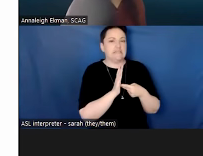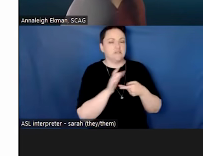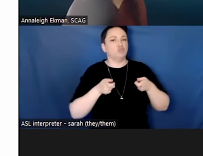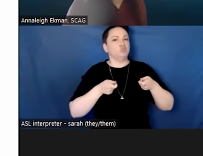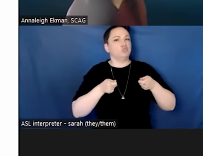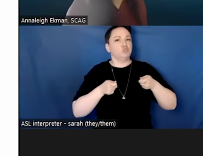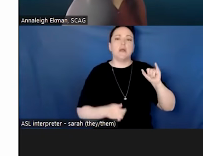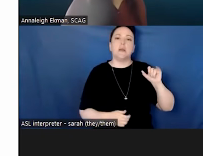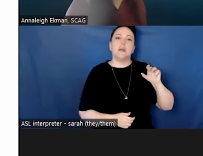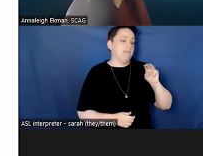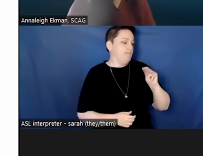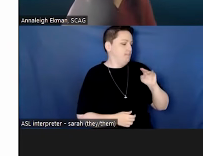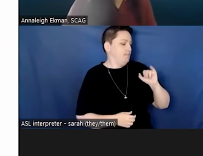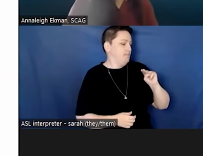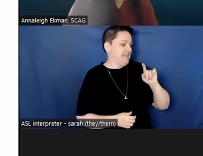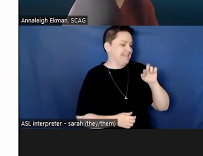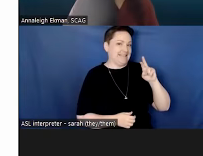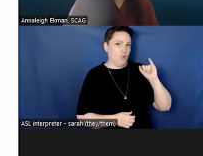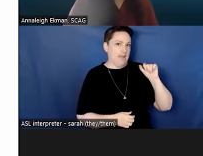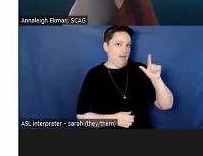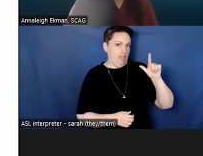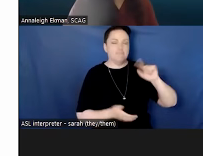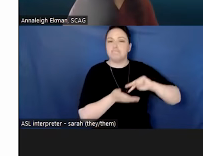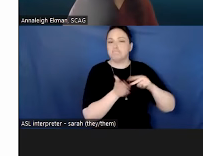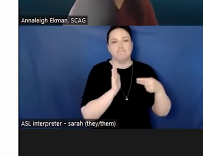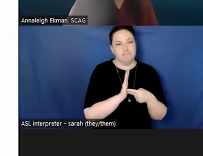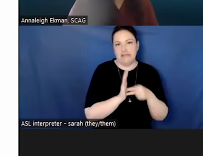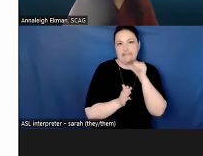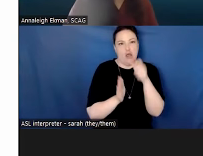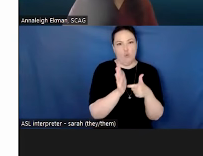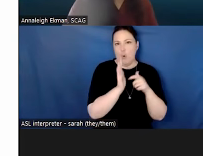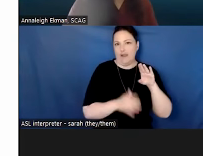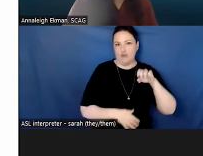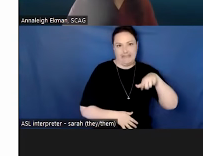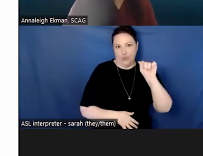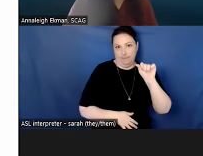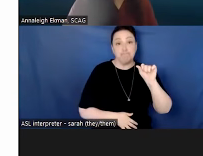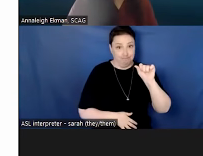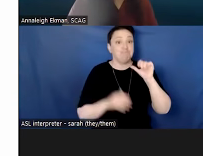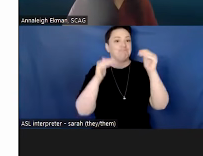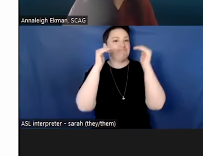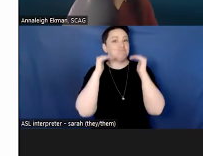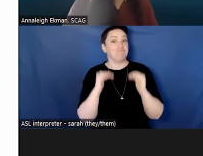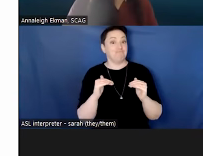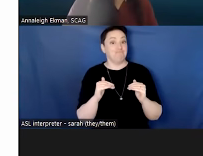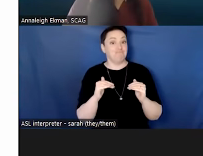It does not require CEQA review. Okay. Next question. Open the poll,